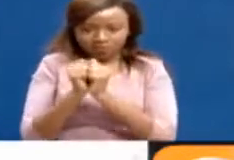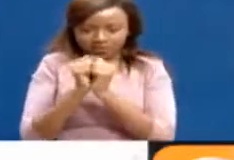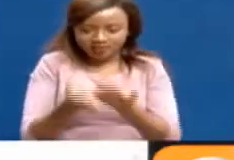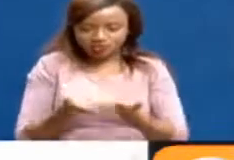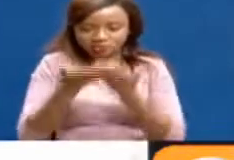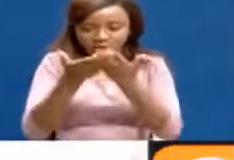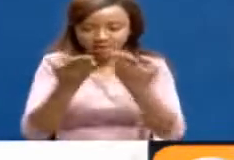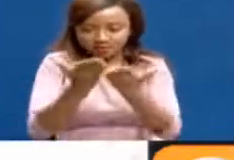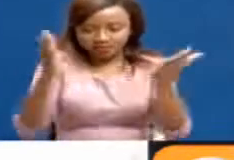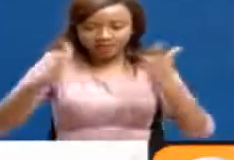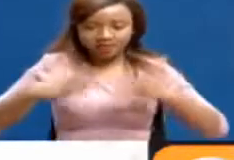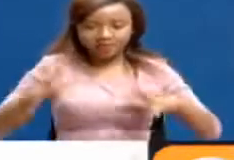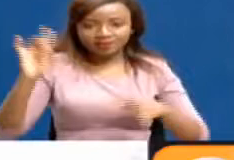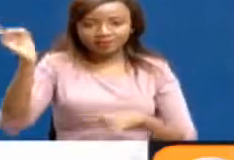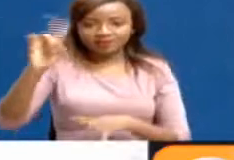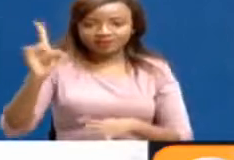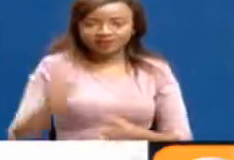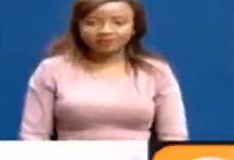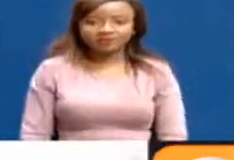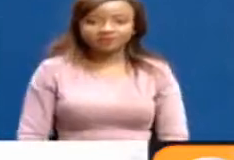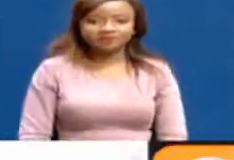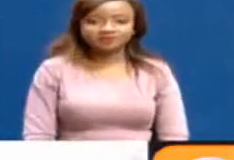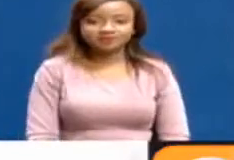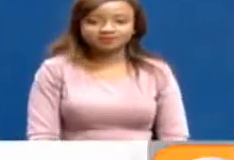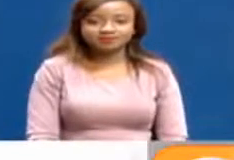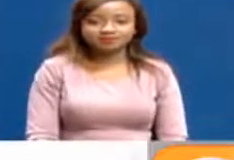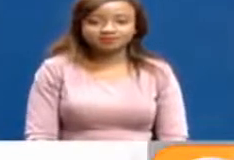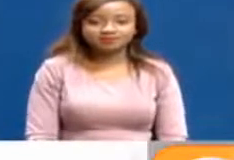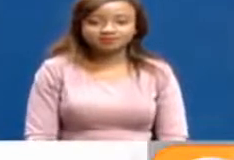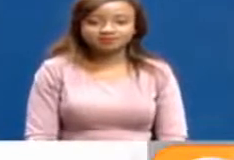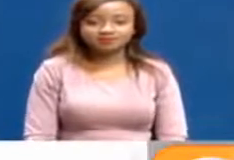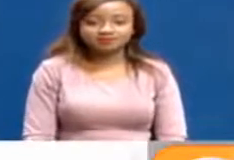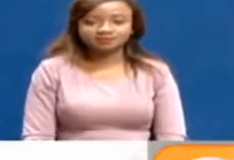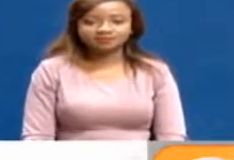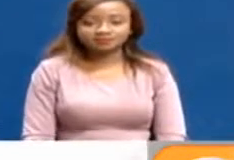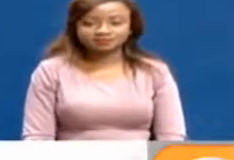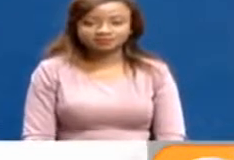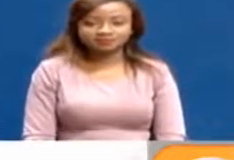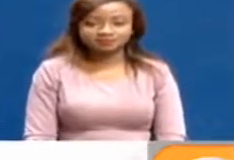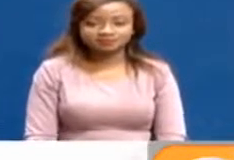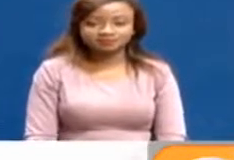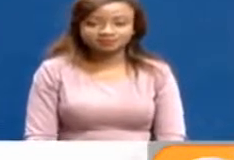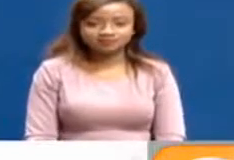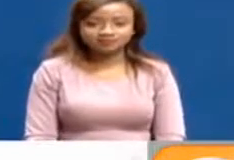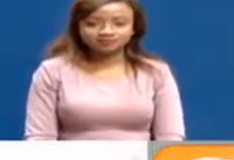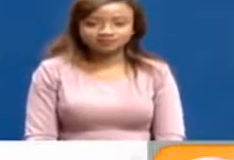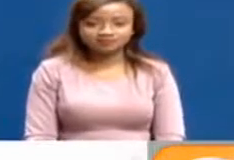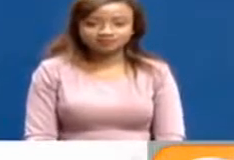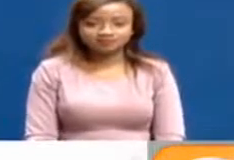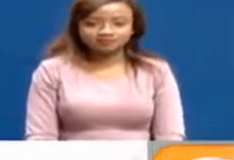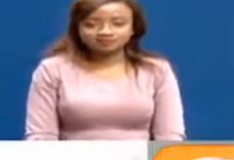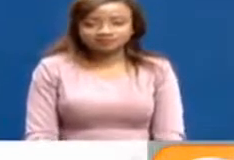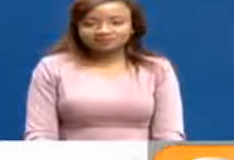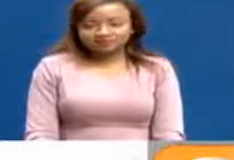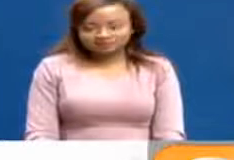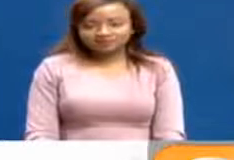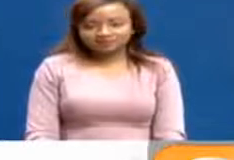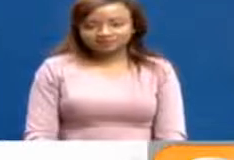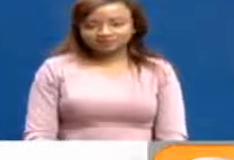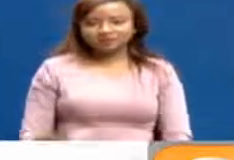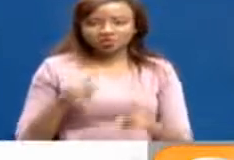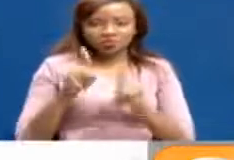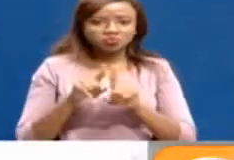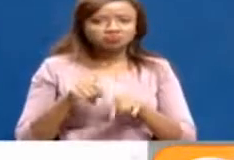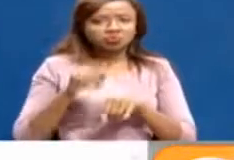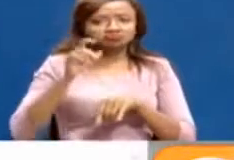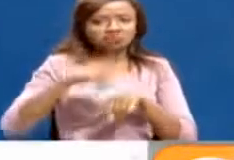I believe those agreements were signed willingly. Yeah, absolutely, Senator. Well put. Now, in between all your lives and Skypes and